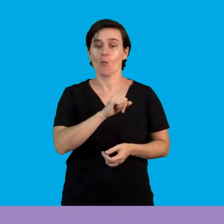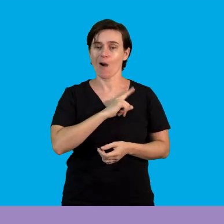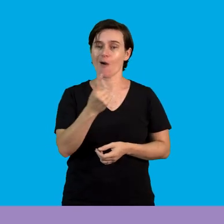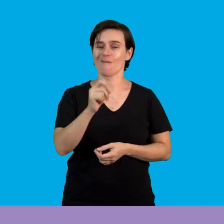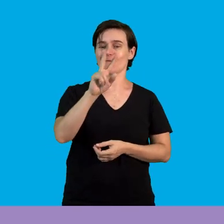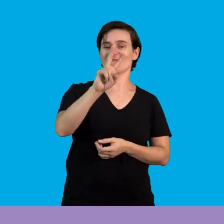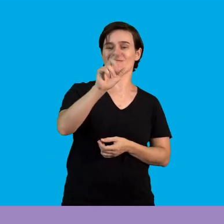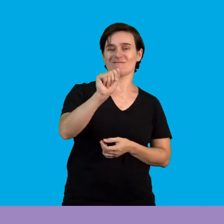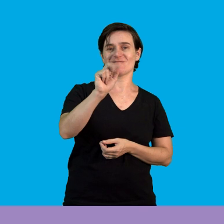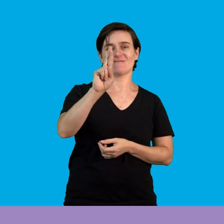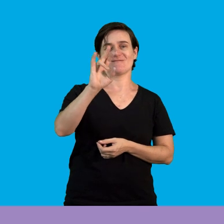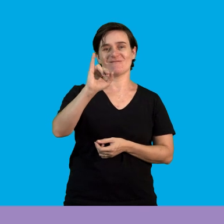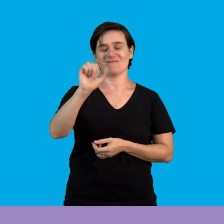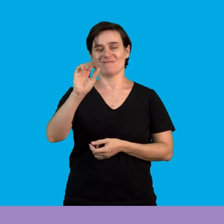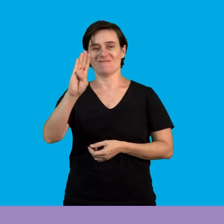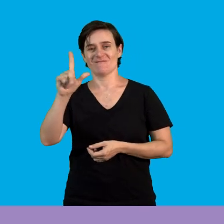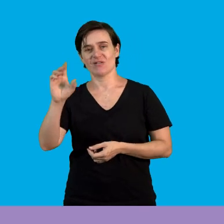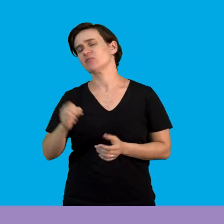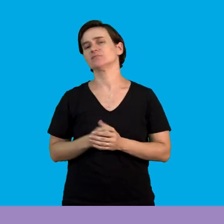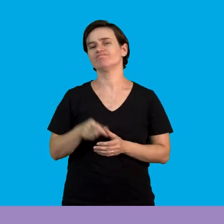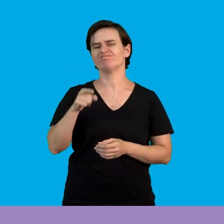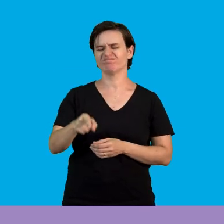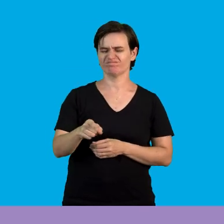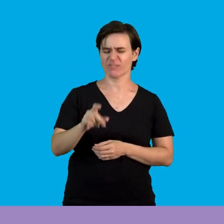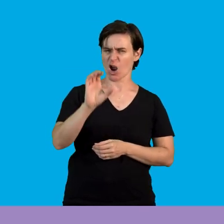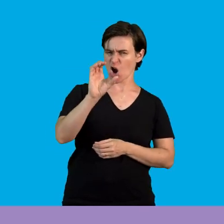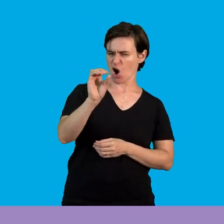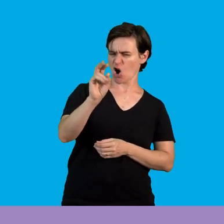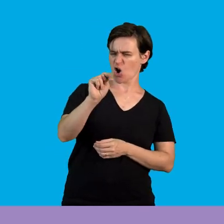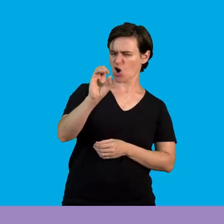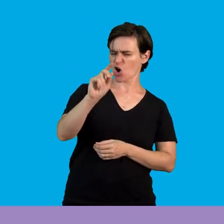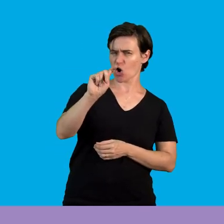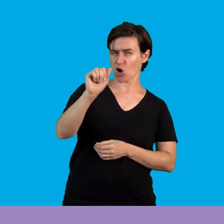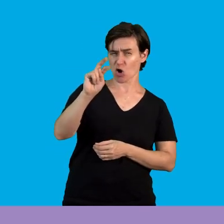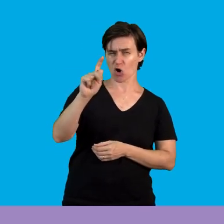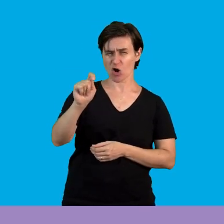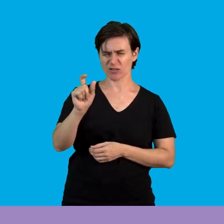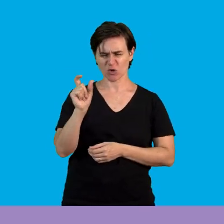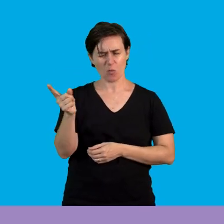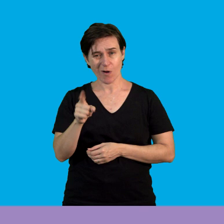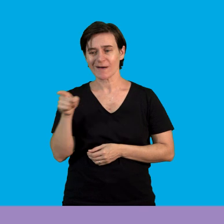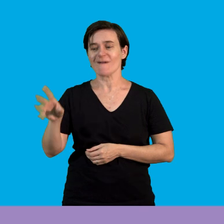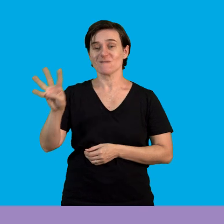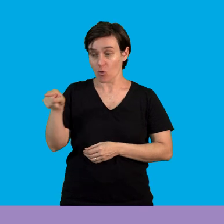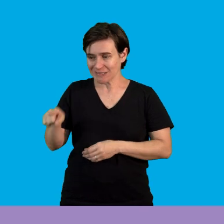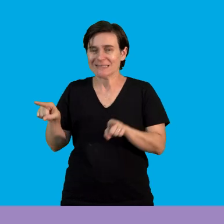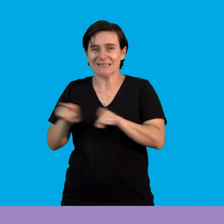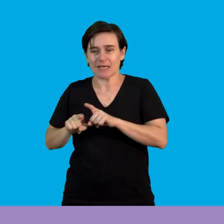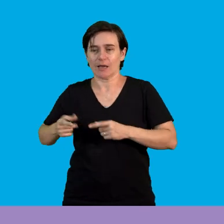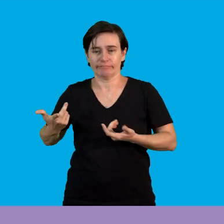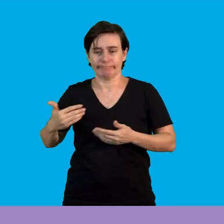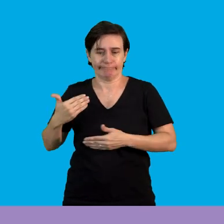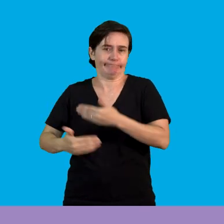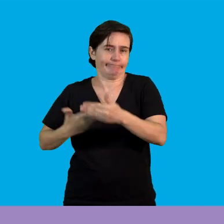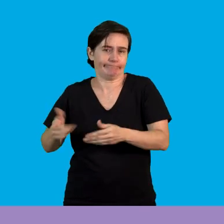That's why they are called variables. And then a constant term would be 4, because that's the one that would remain the